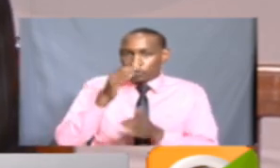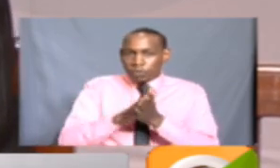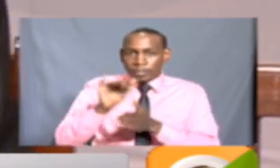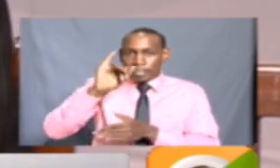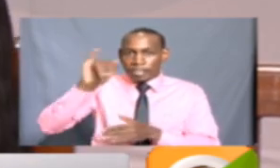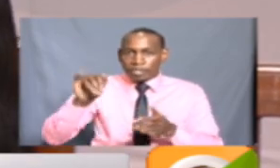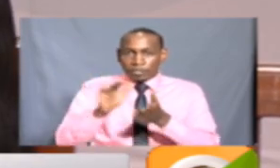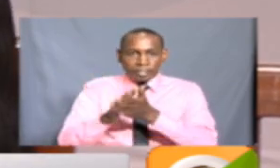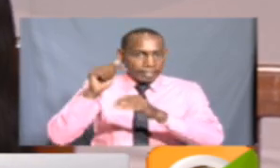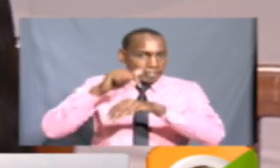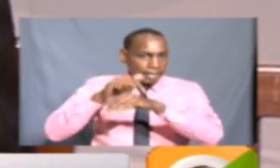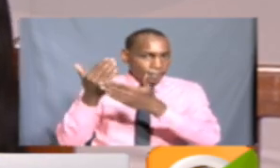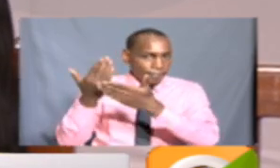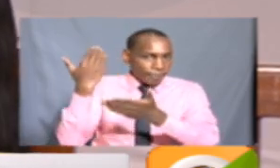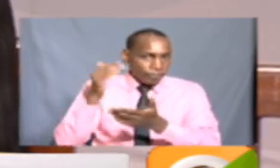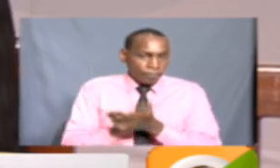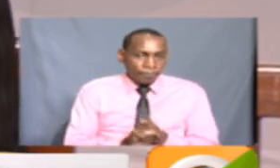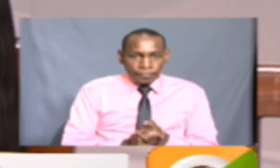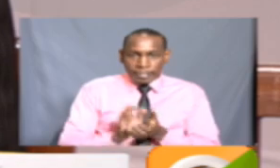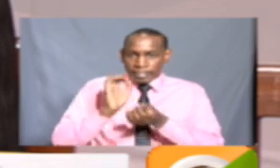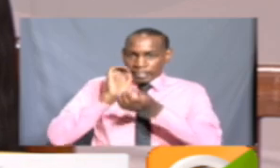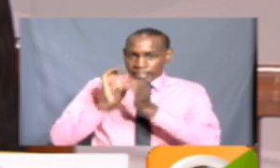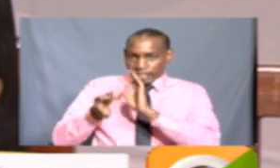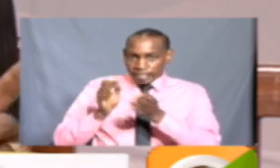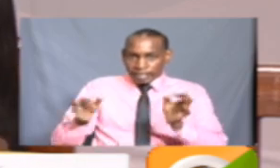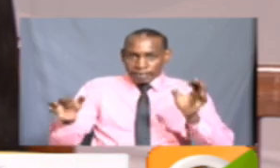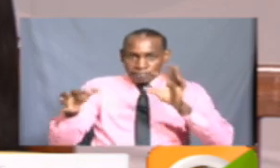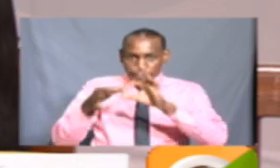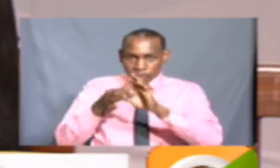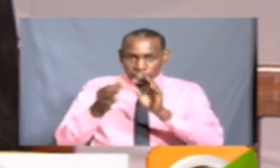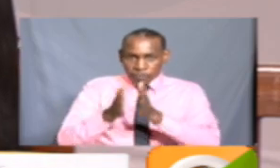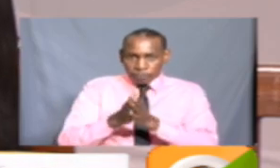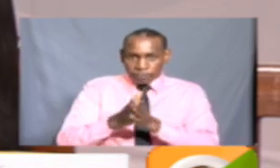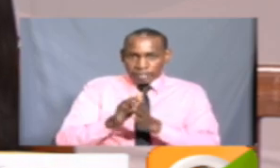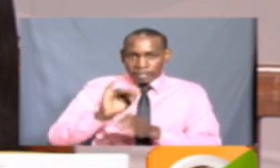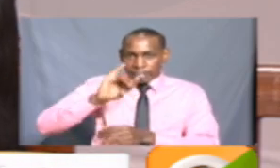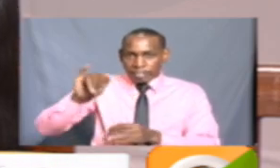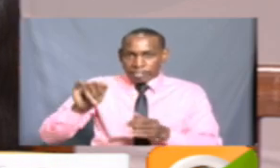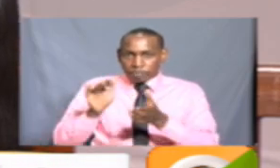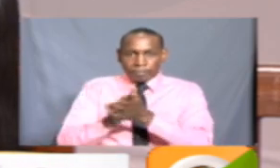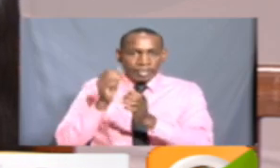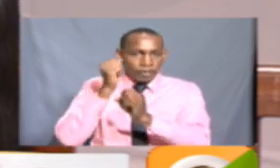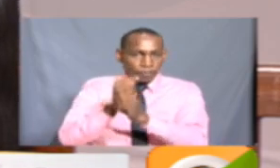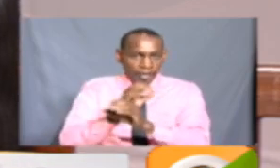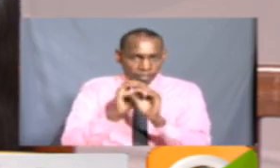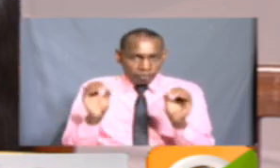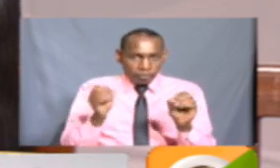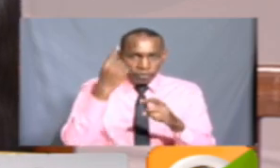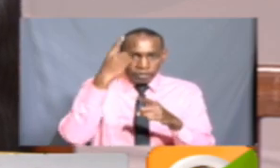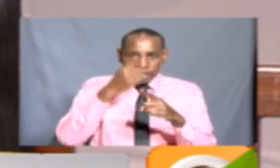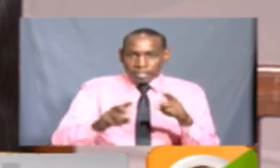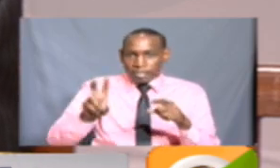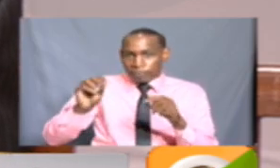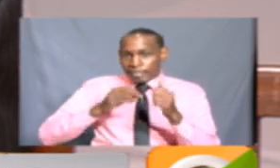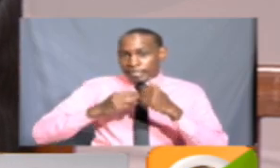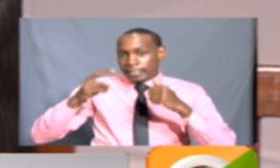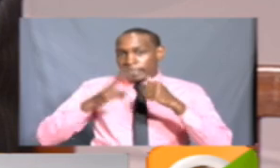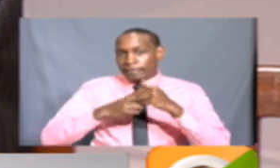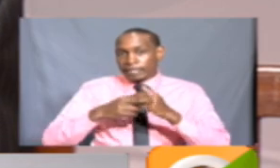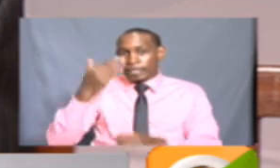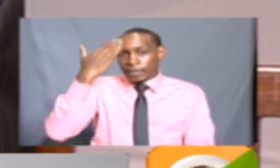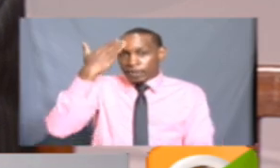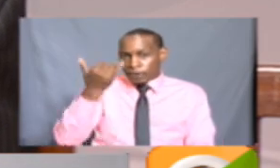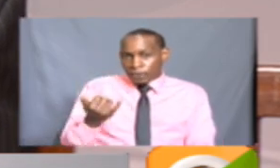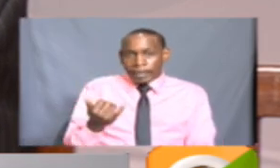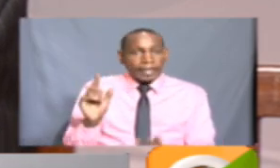at that time. If his association, so-called, with the Jubilee did not work in 2017, why would